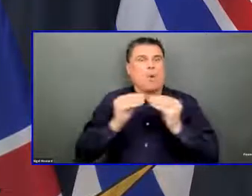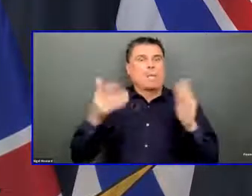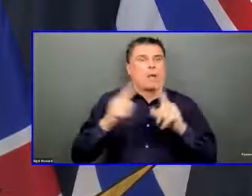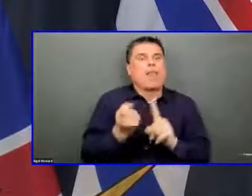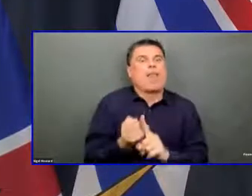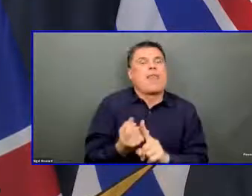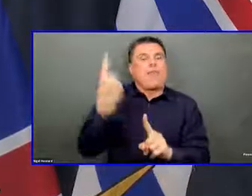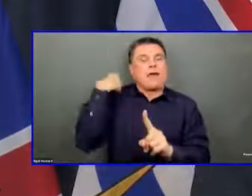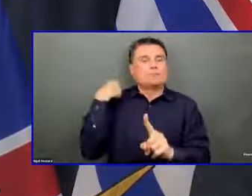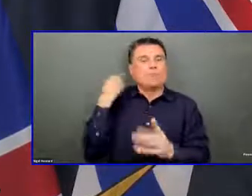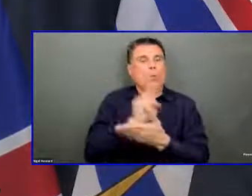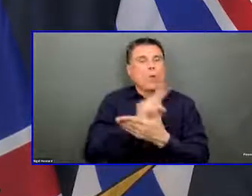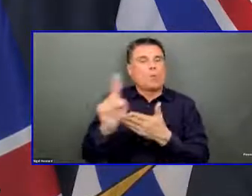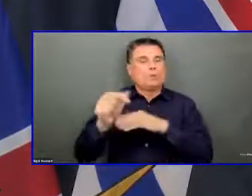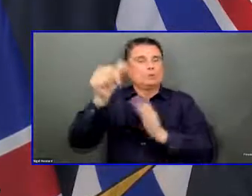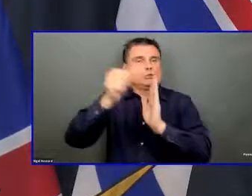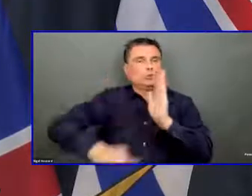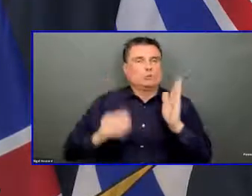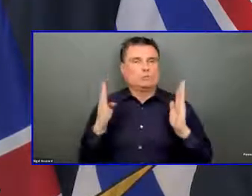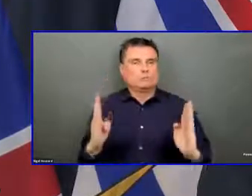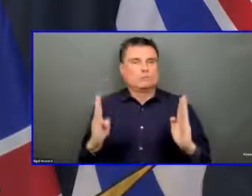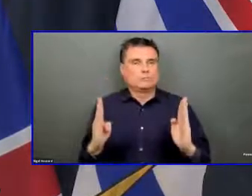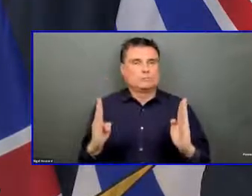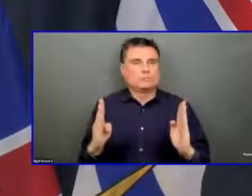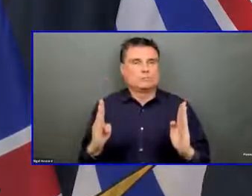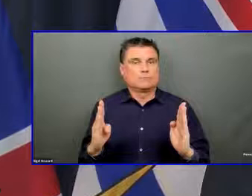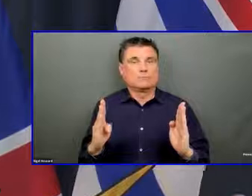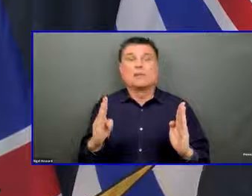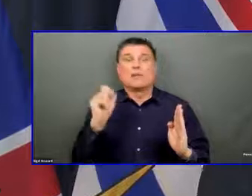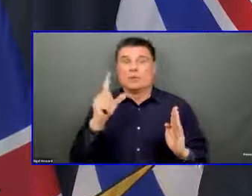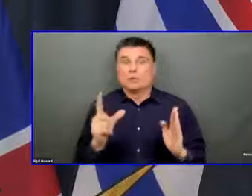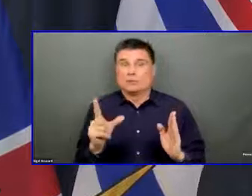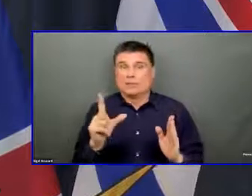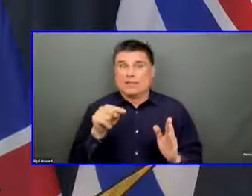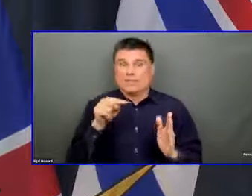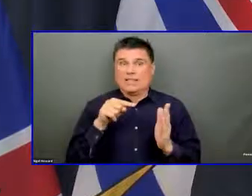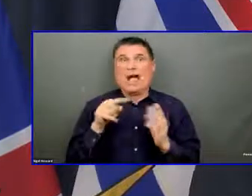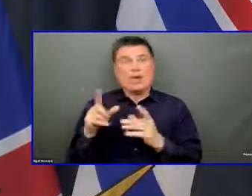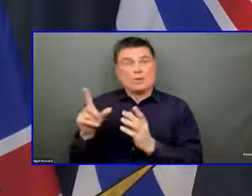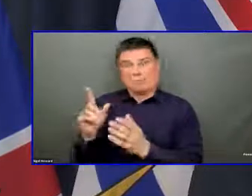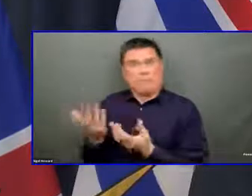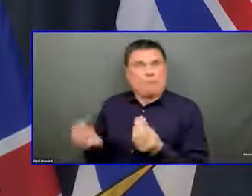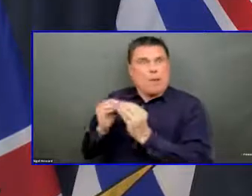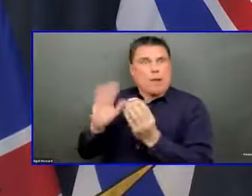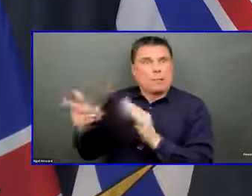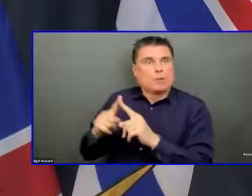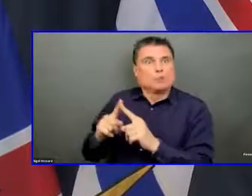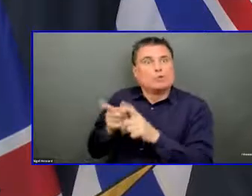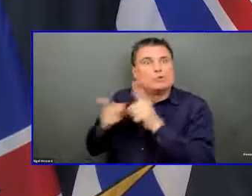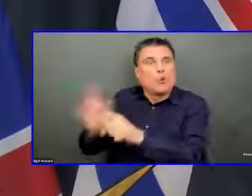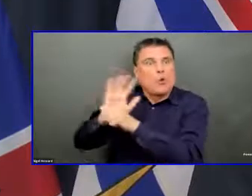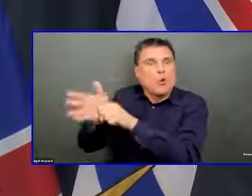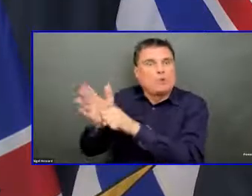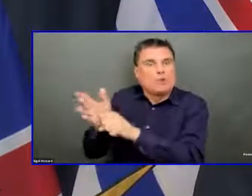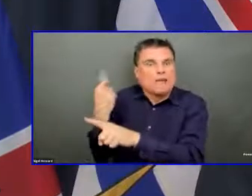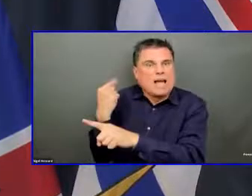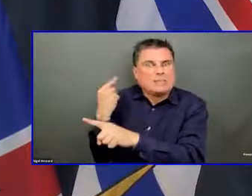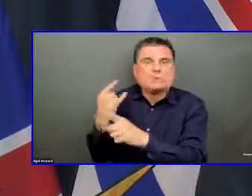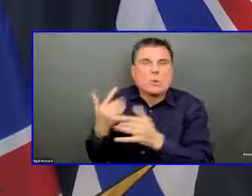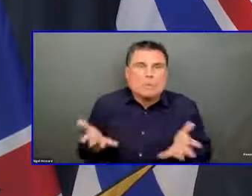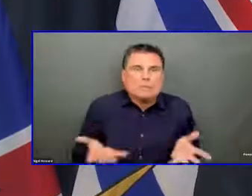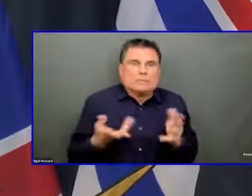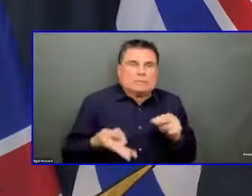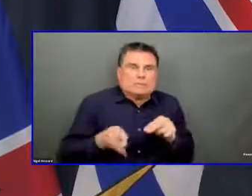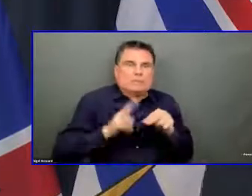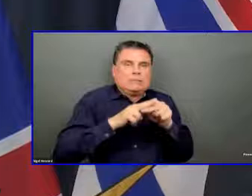COVID protocols and the need for safety has put a new challenge in front of our healthcare professionals and our healthcare workers, and I